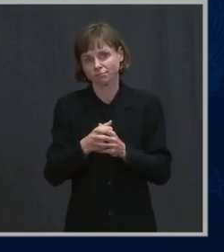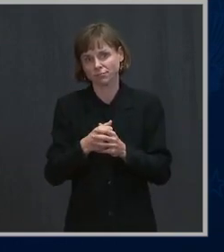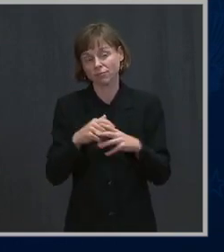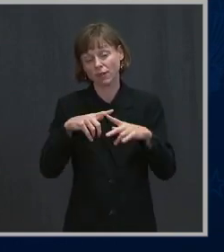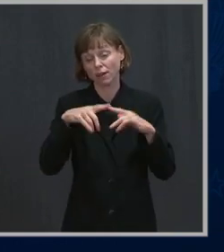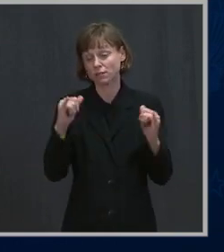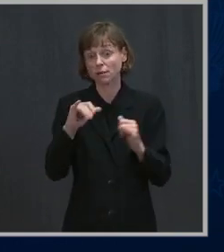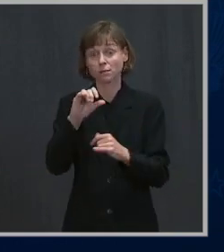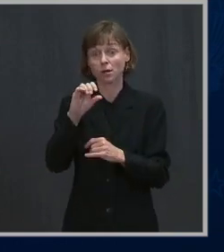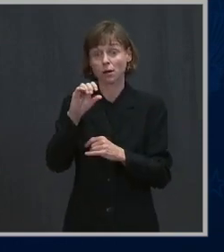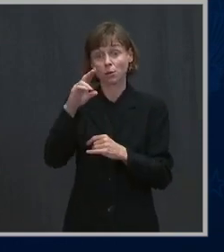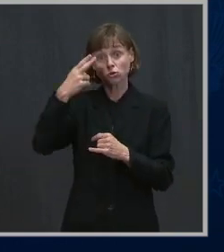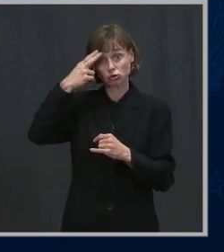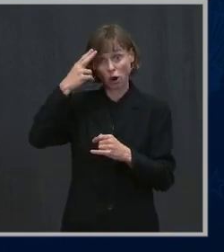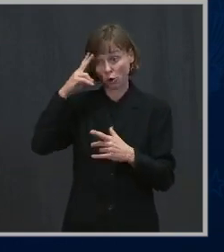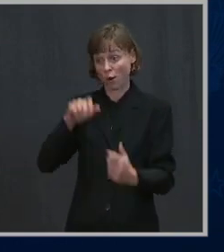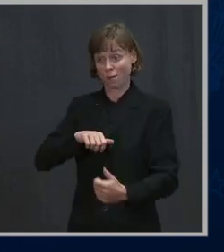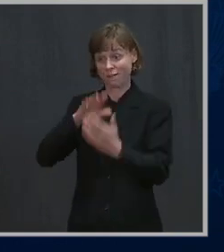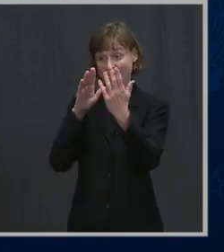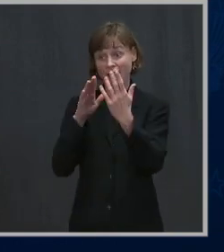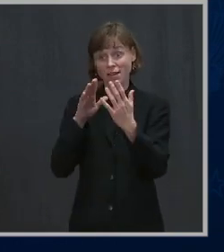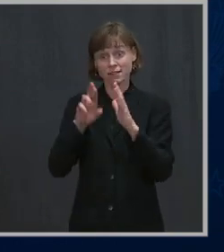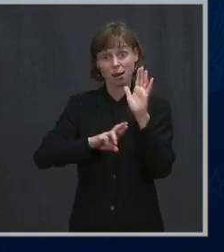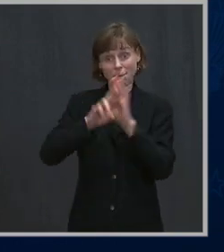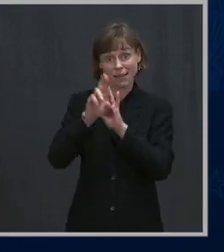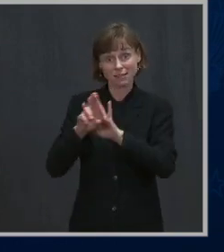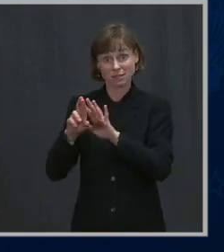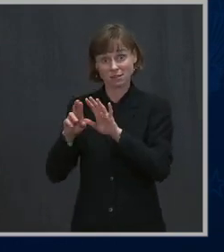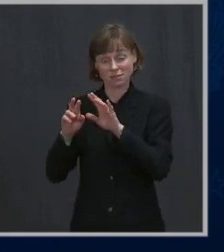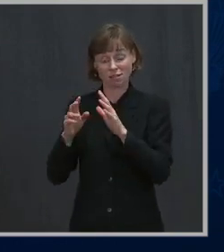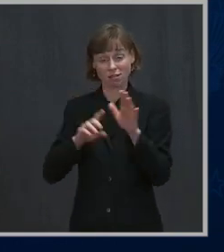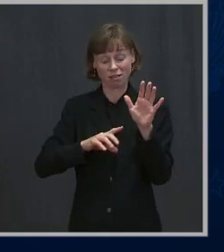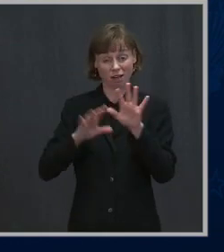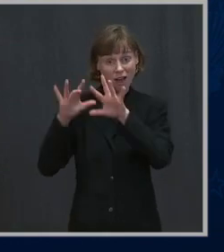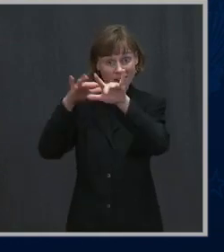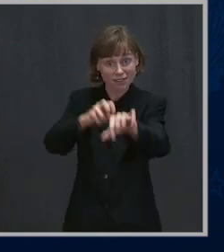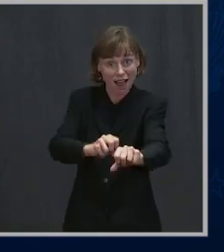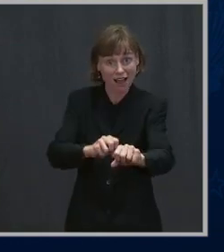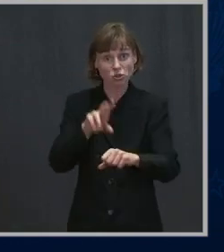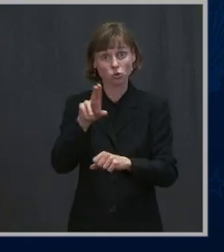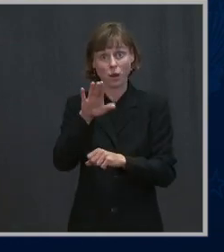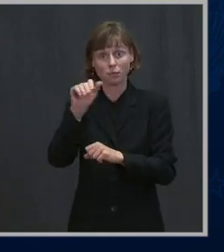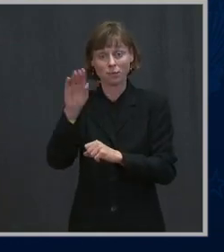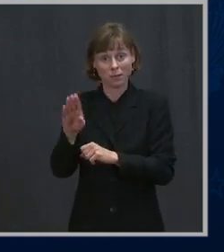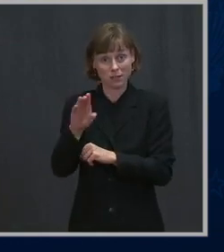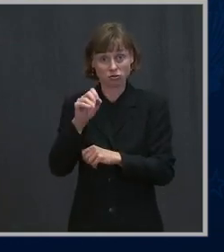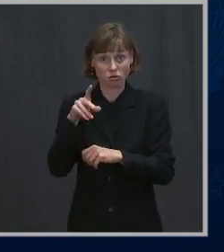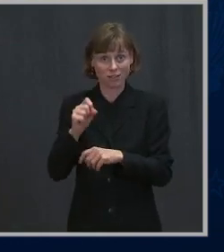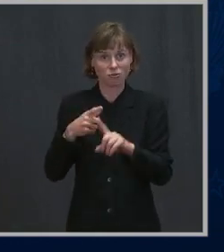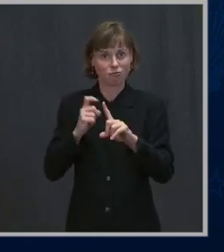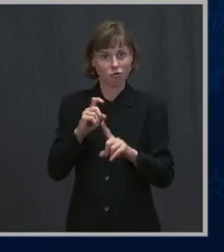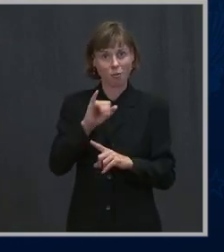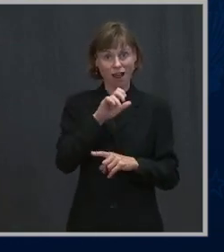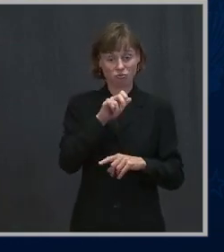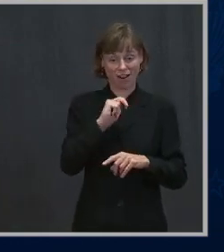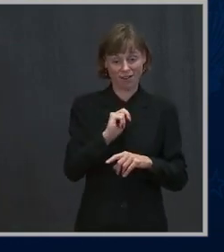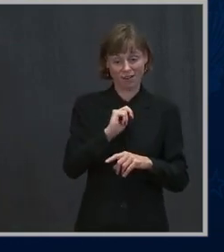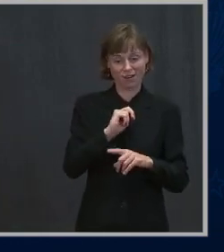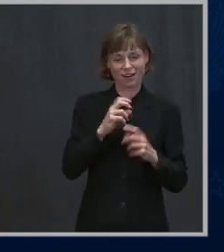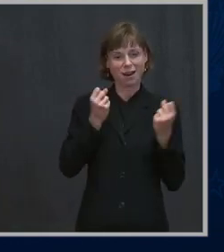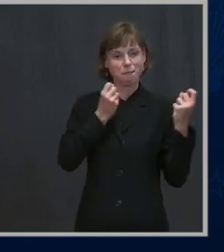arabia faces missile attacks uav strikes and other threats from iranian supply forces in multiple